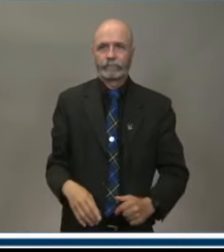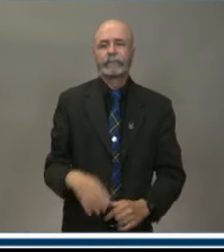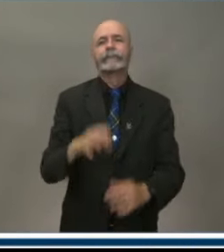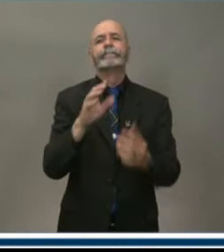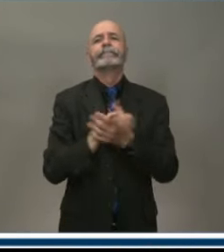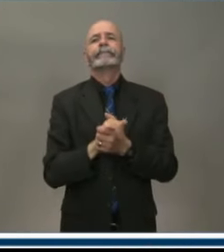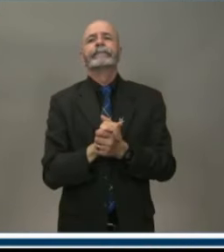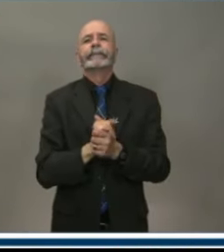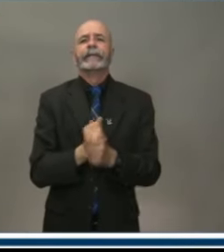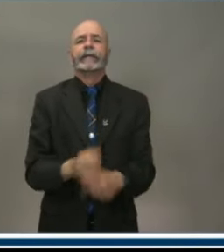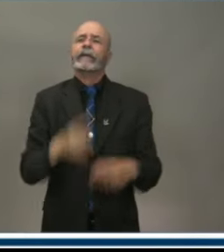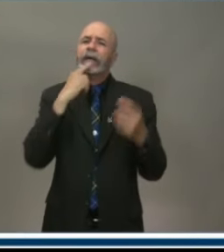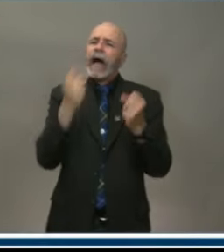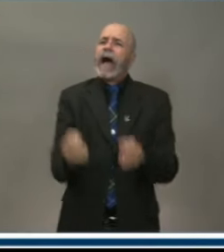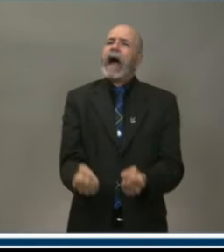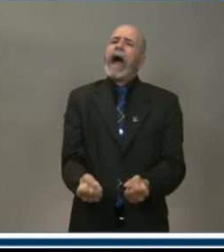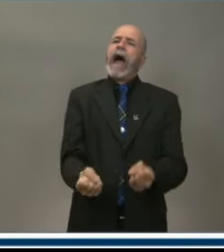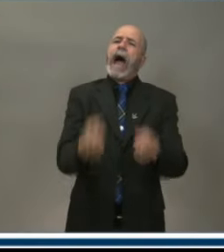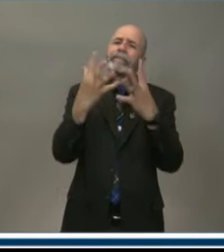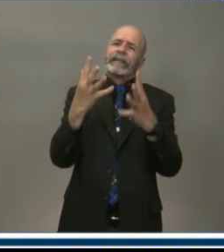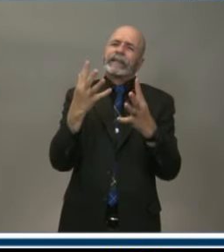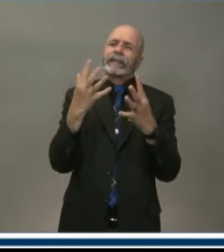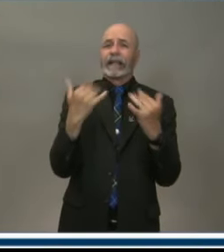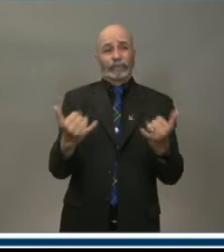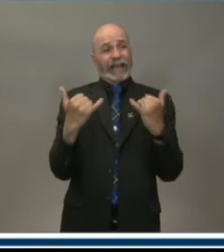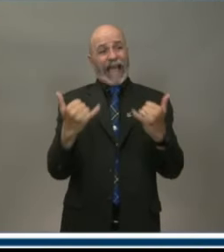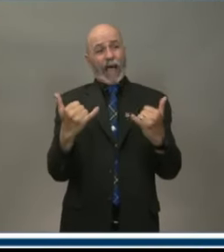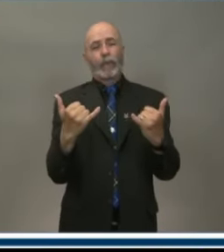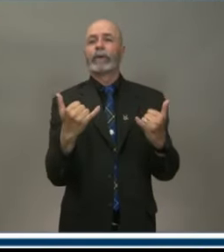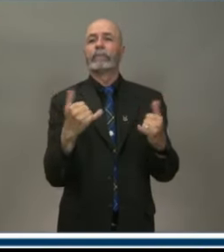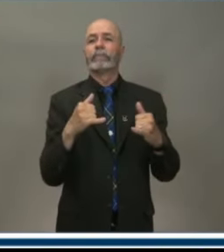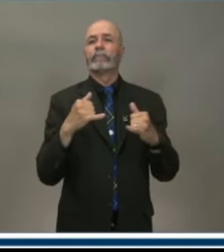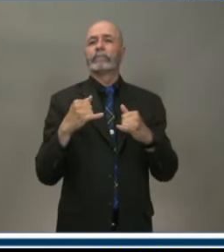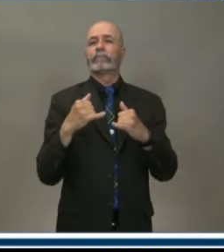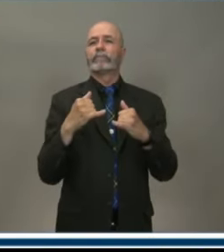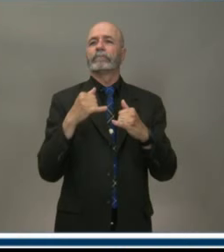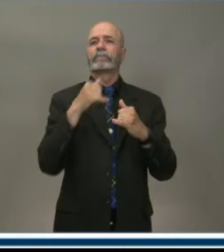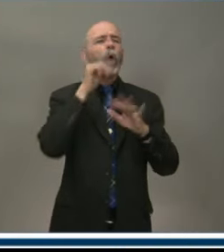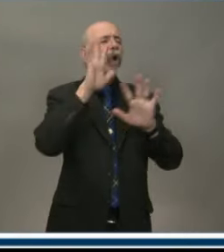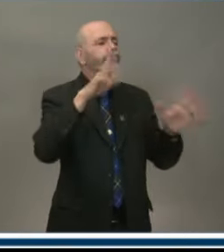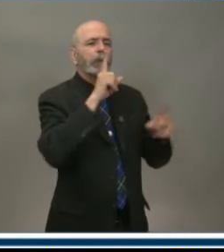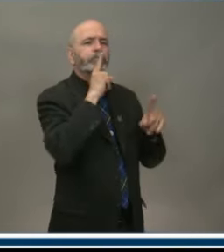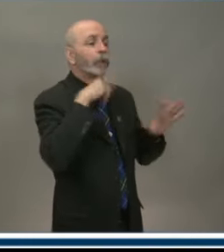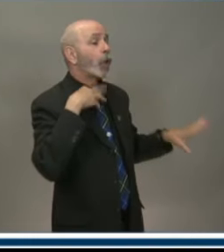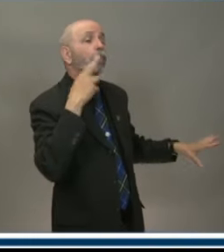active cases we actually have in the province outside of long-term care facilities.